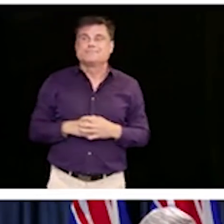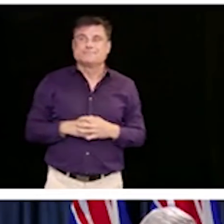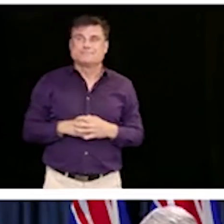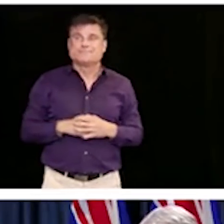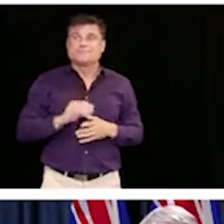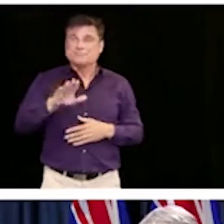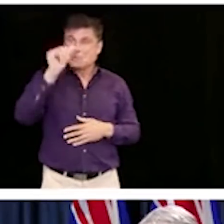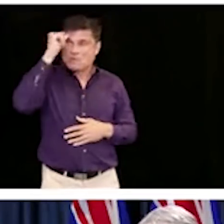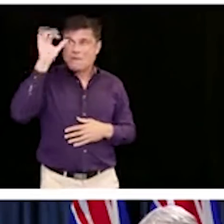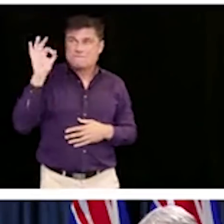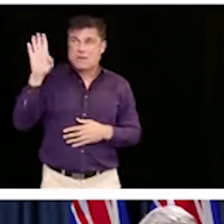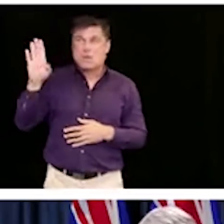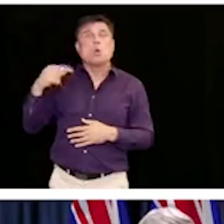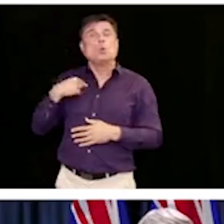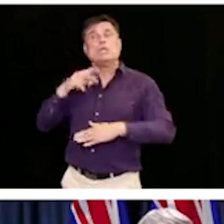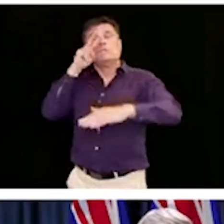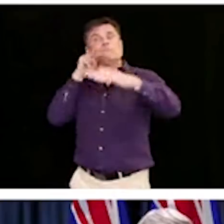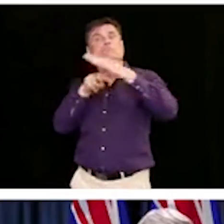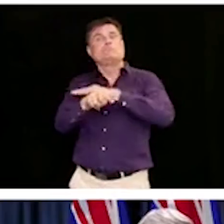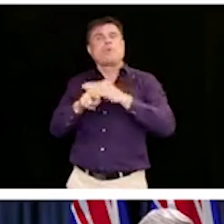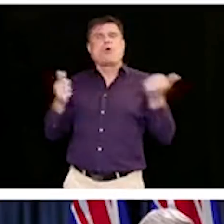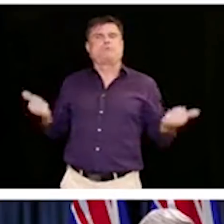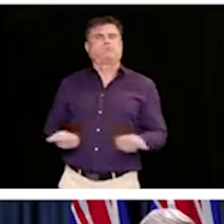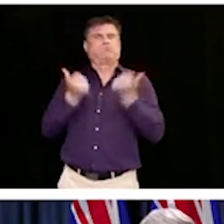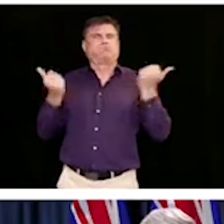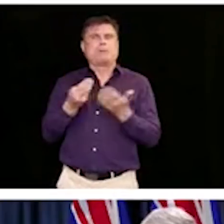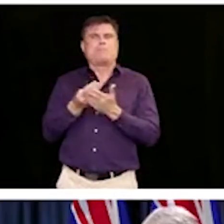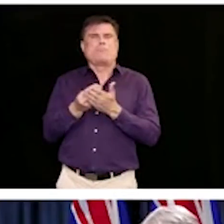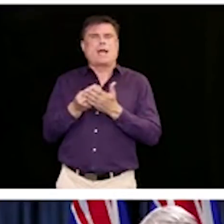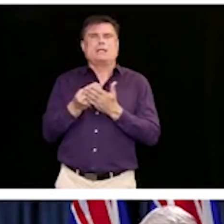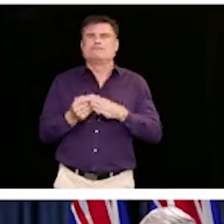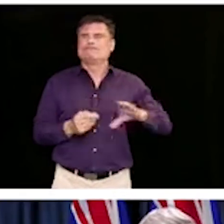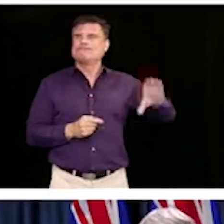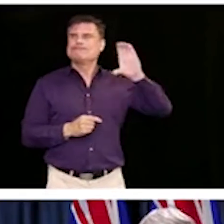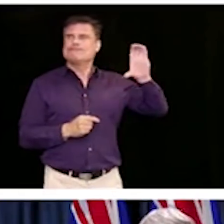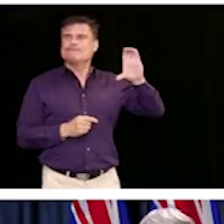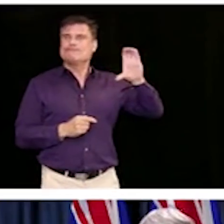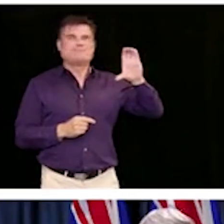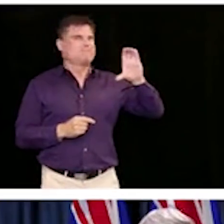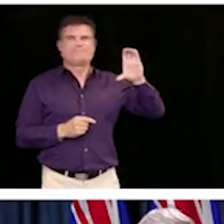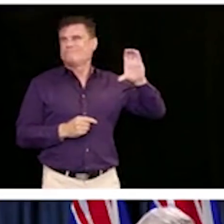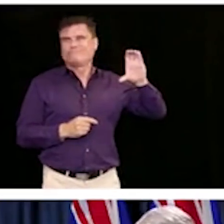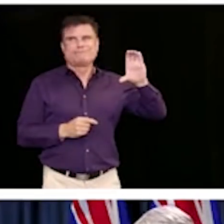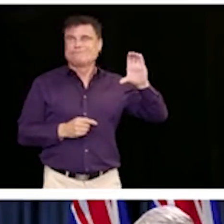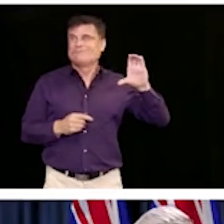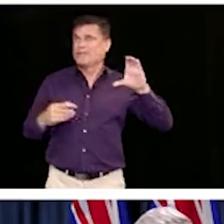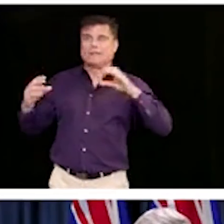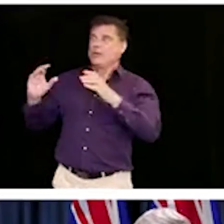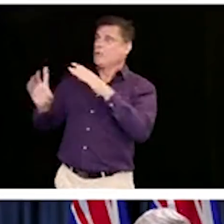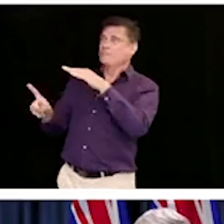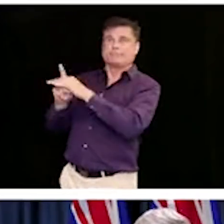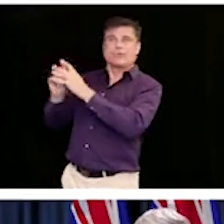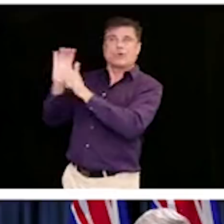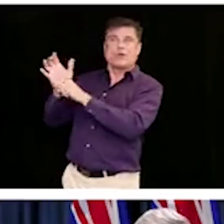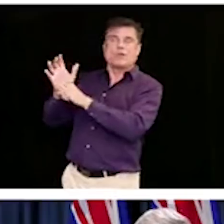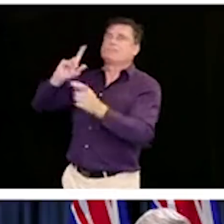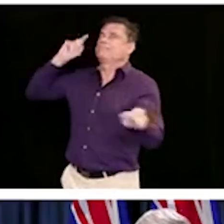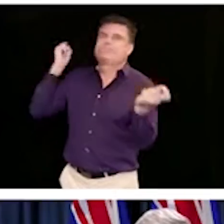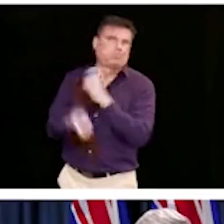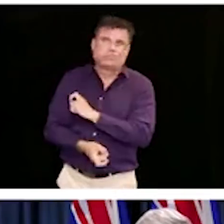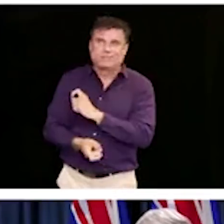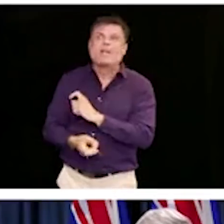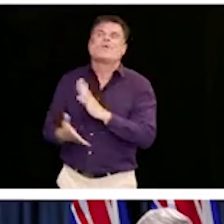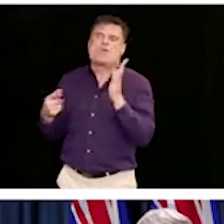forecast an operating surplus of $227 million. So after all of those changes, you get an operating deficit estimated